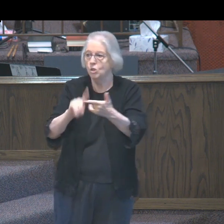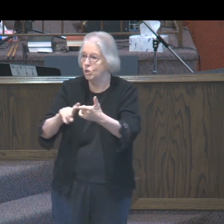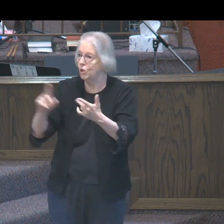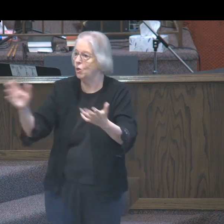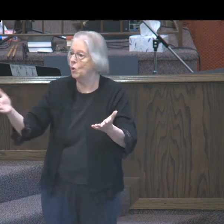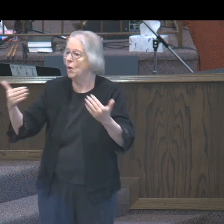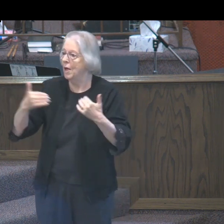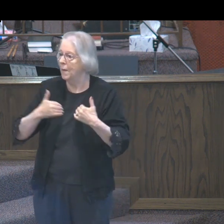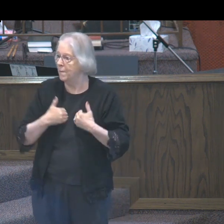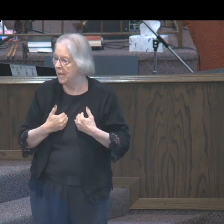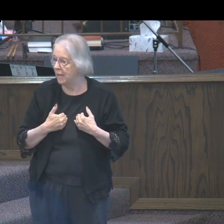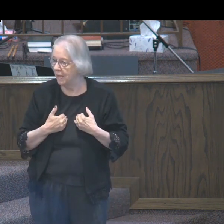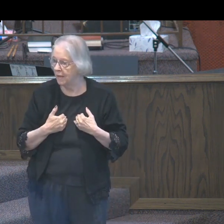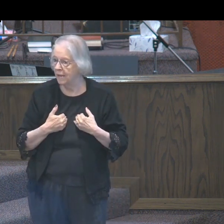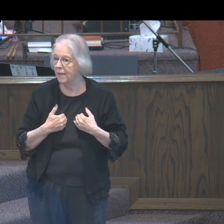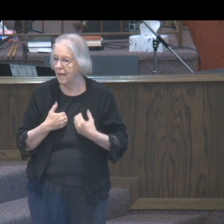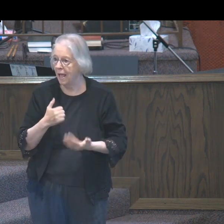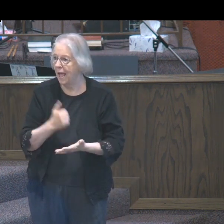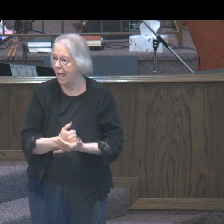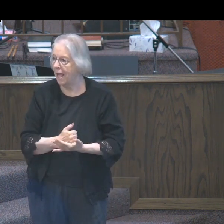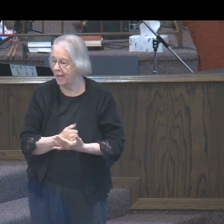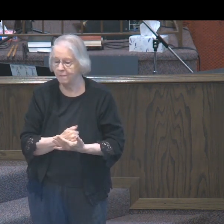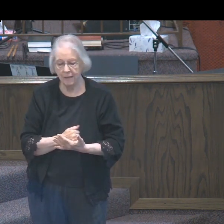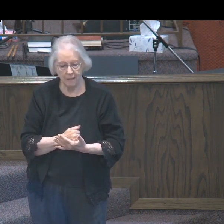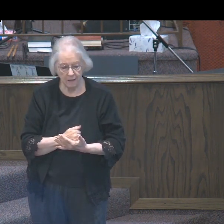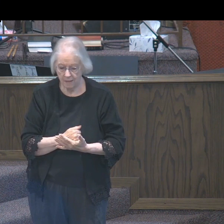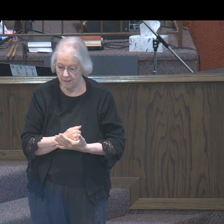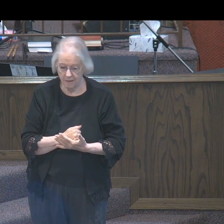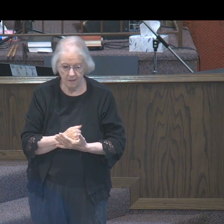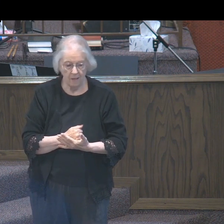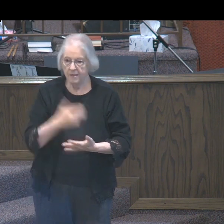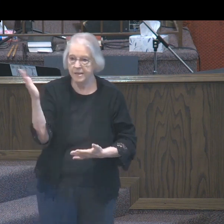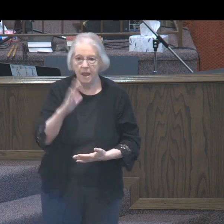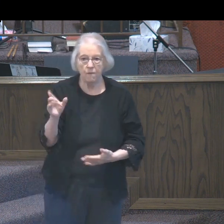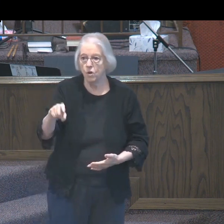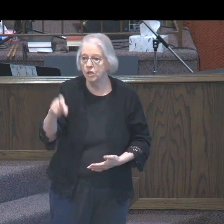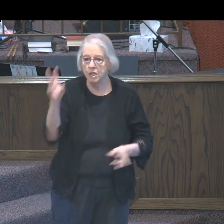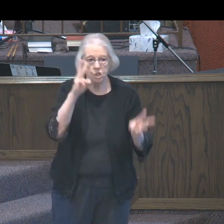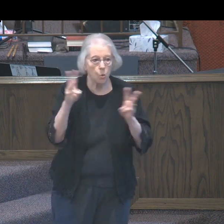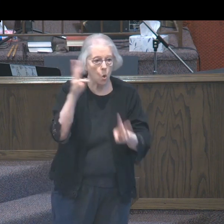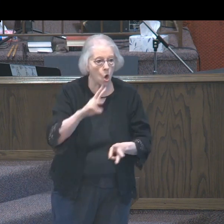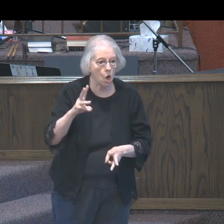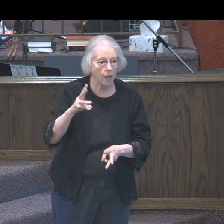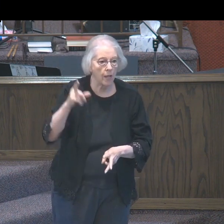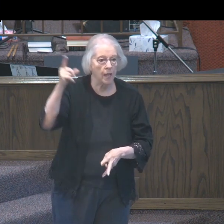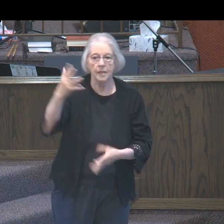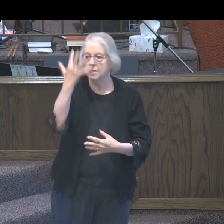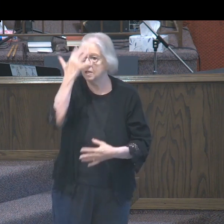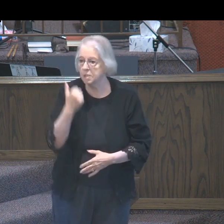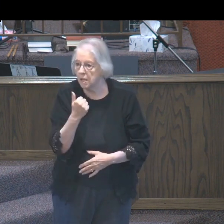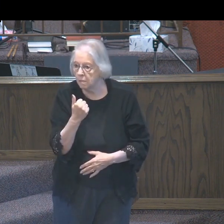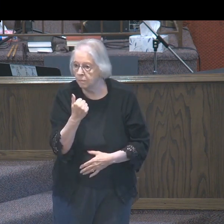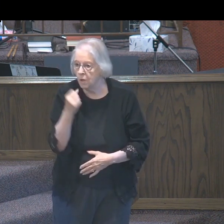doesn't diminish the Lord's faithfulness one iota. To each one